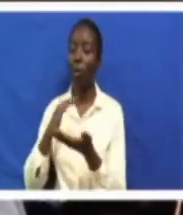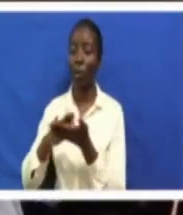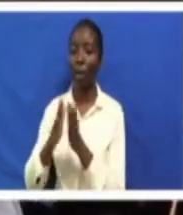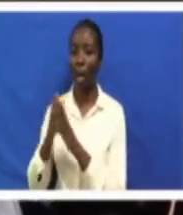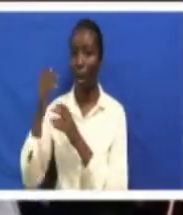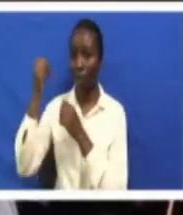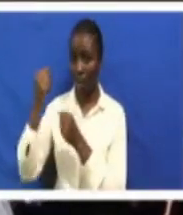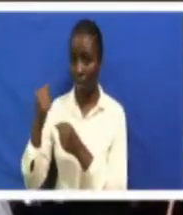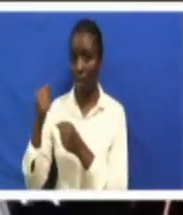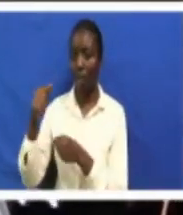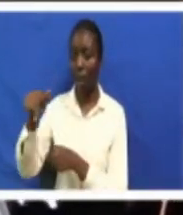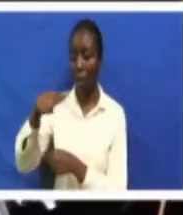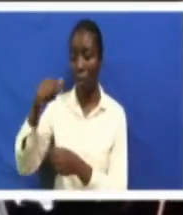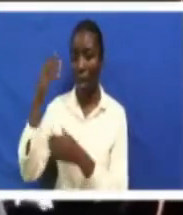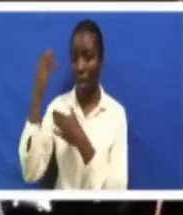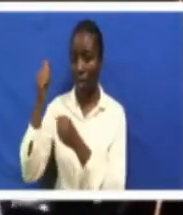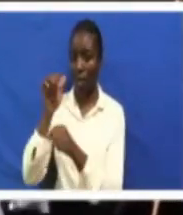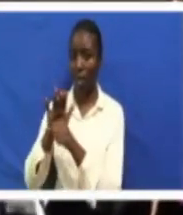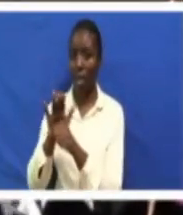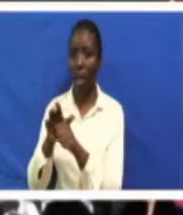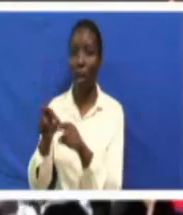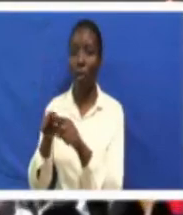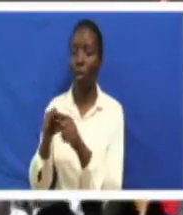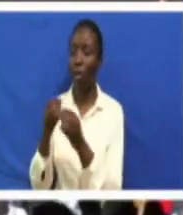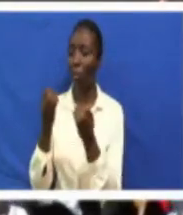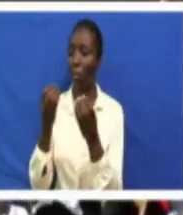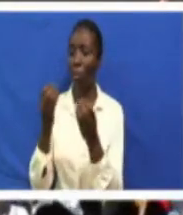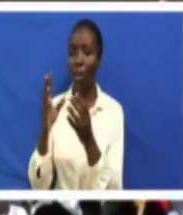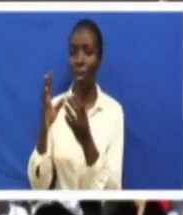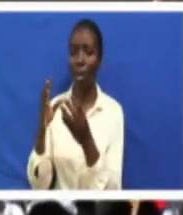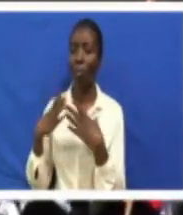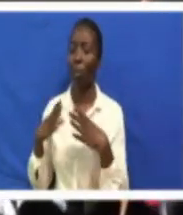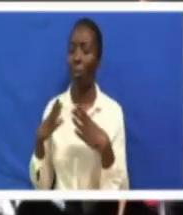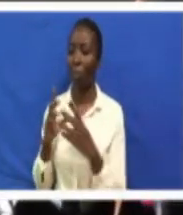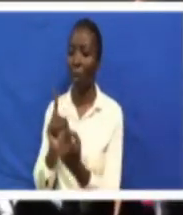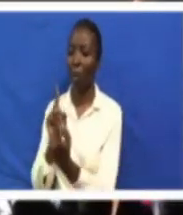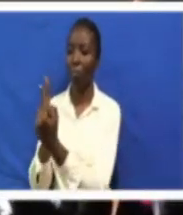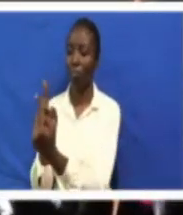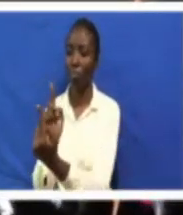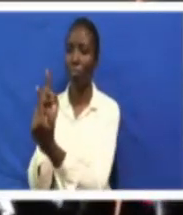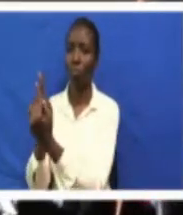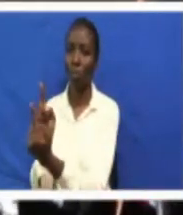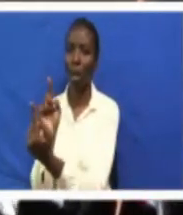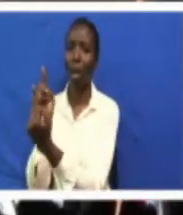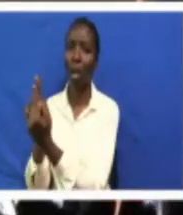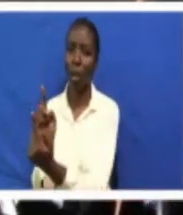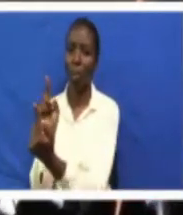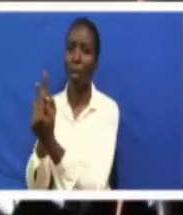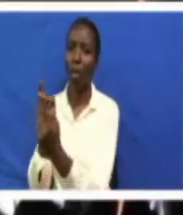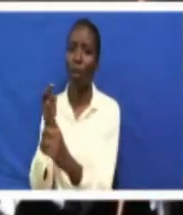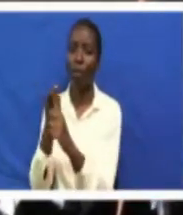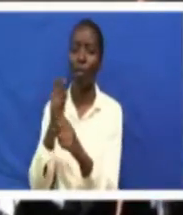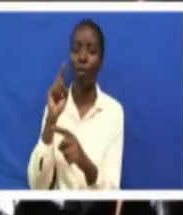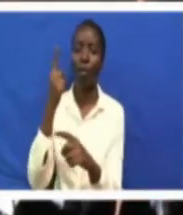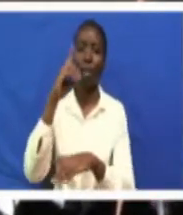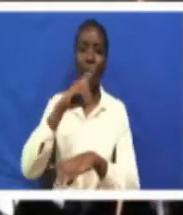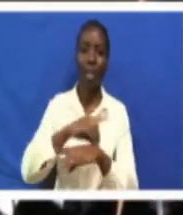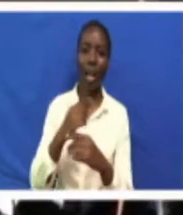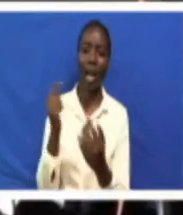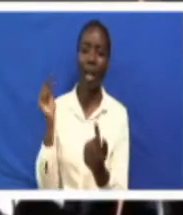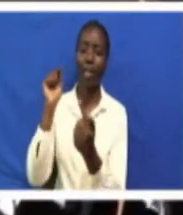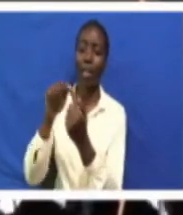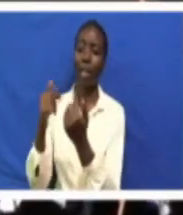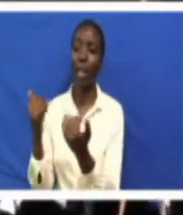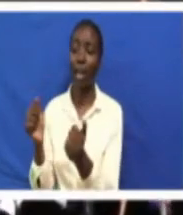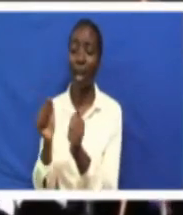we are really trusted and a lot of clients who have come to us from the last first day to where now we are